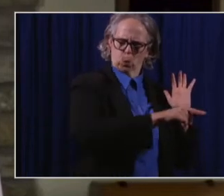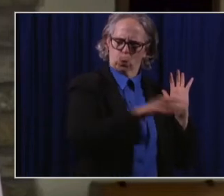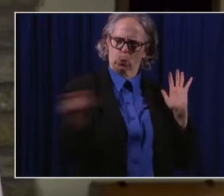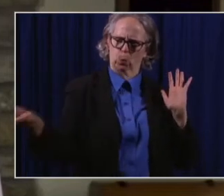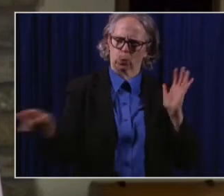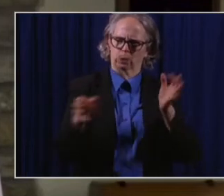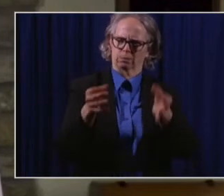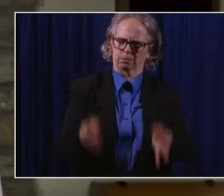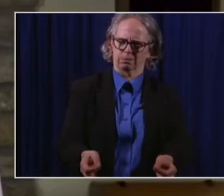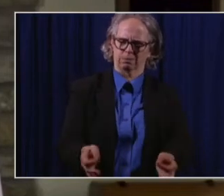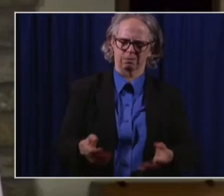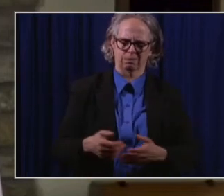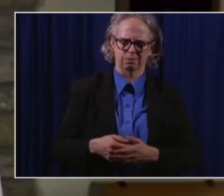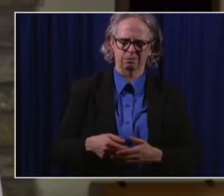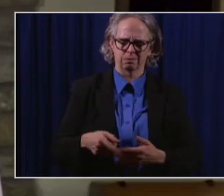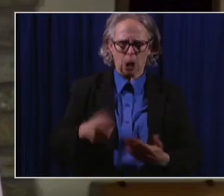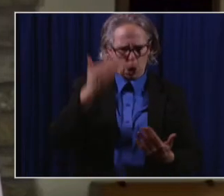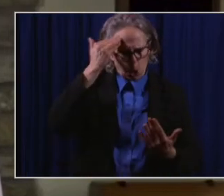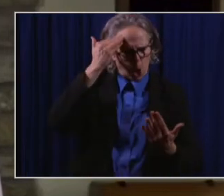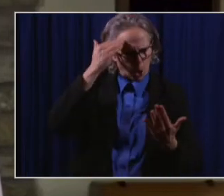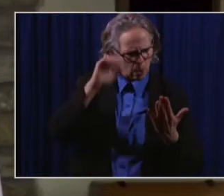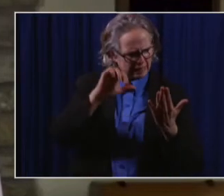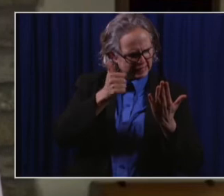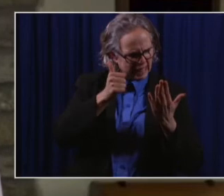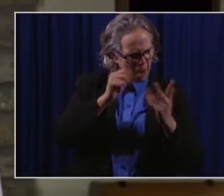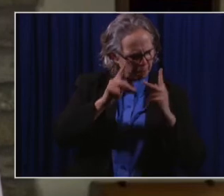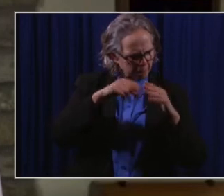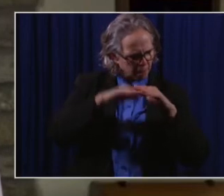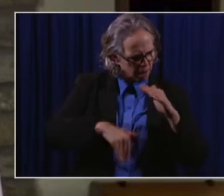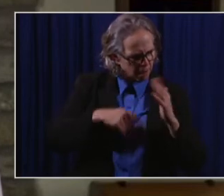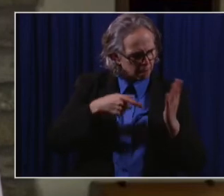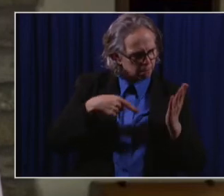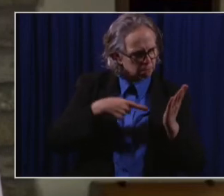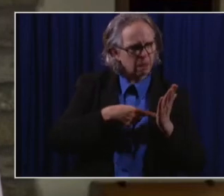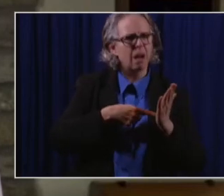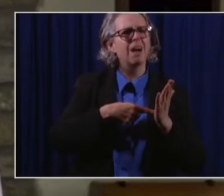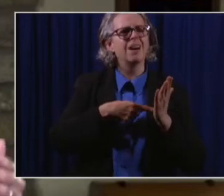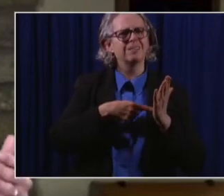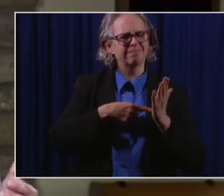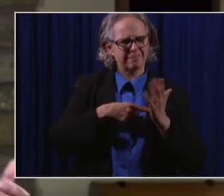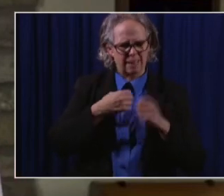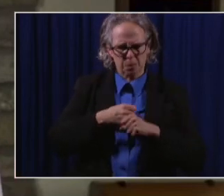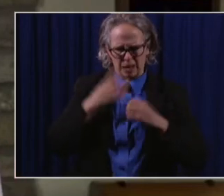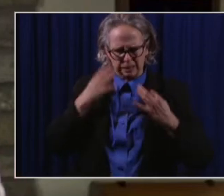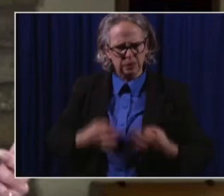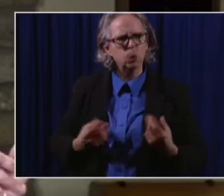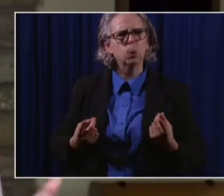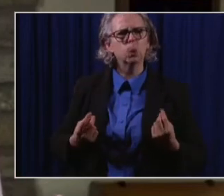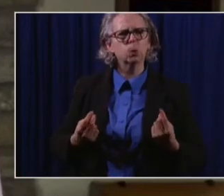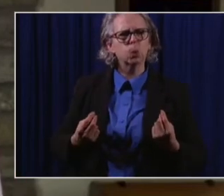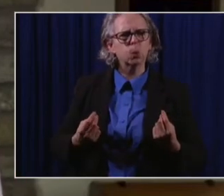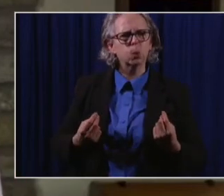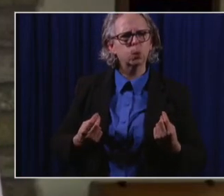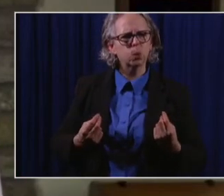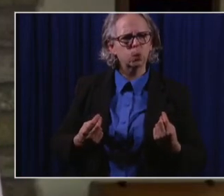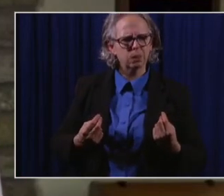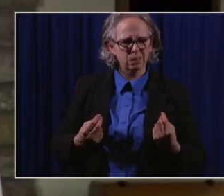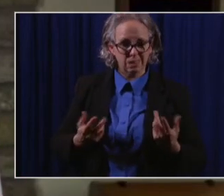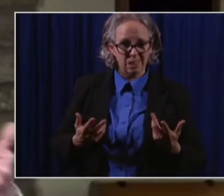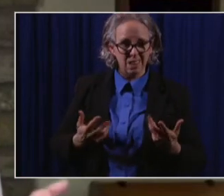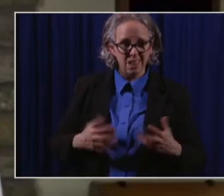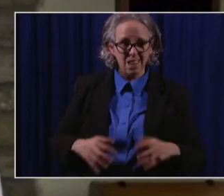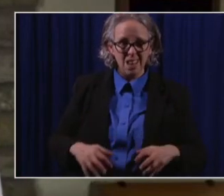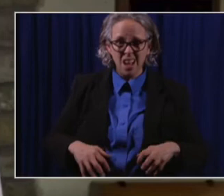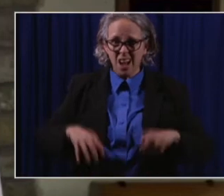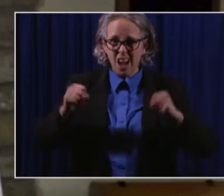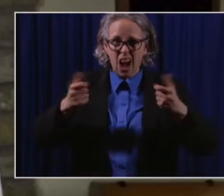and make personal decisions and accommodate everyone's health. Is it worth it to have a large wedding where there's no